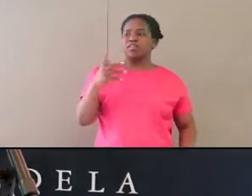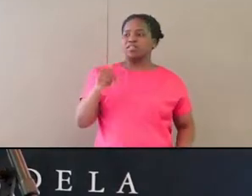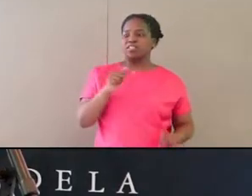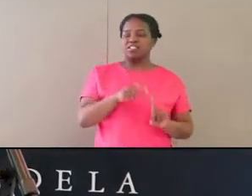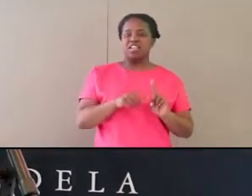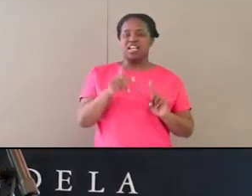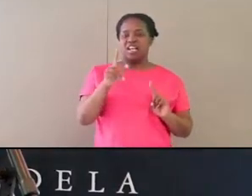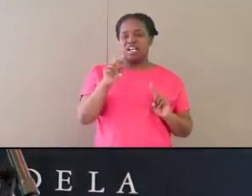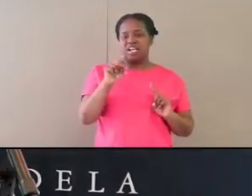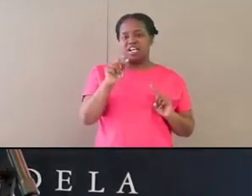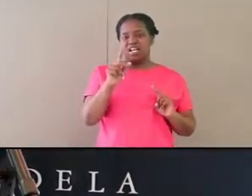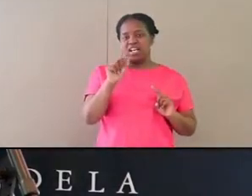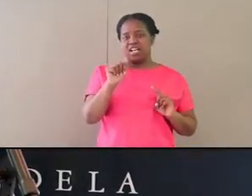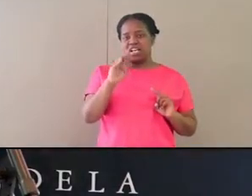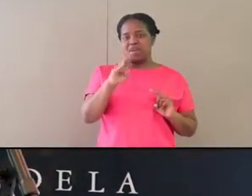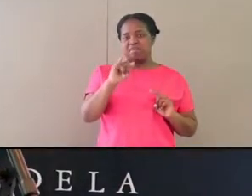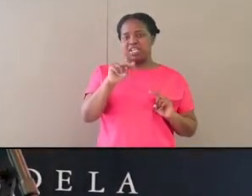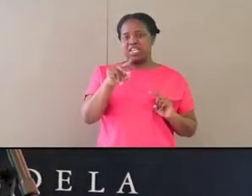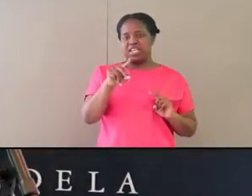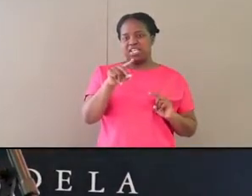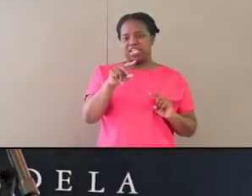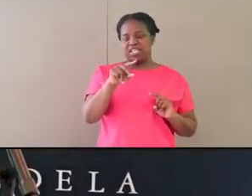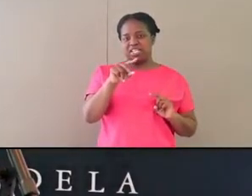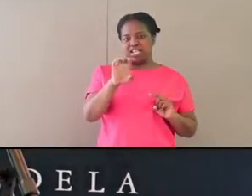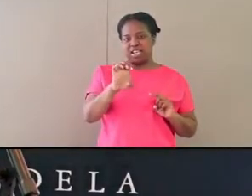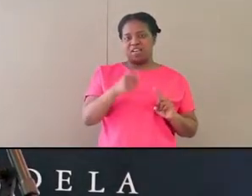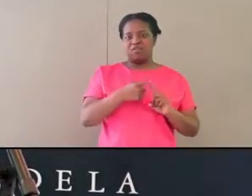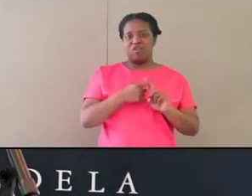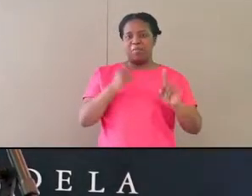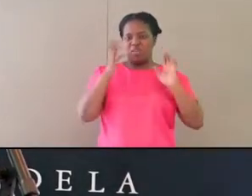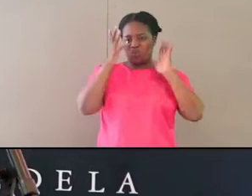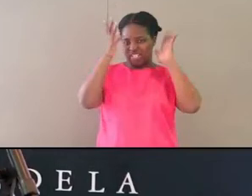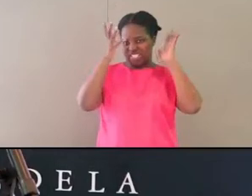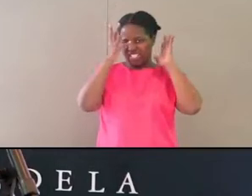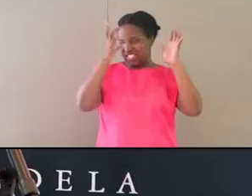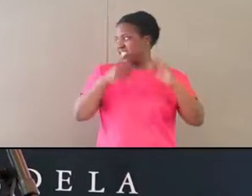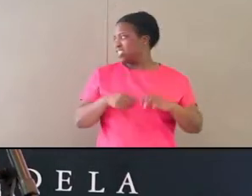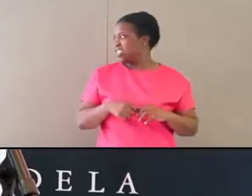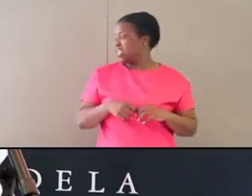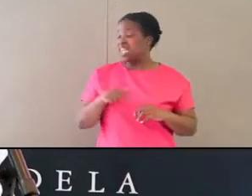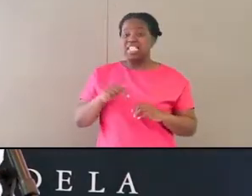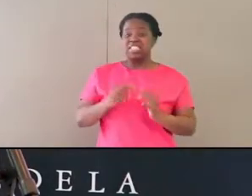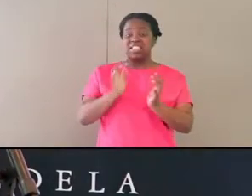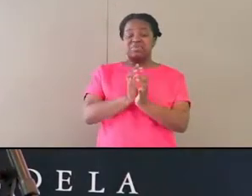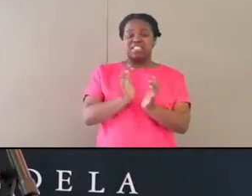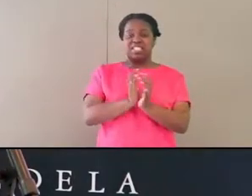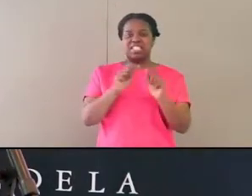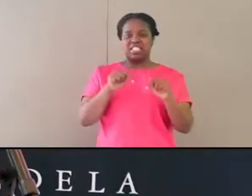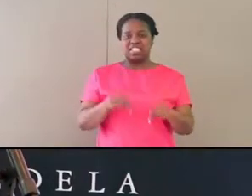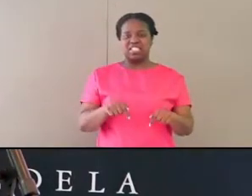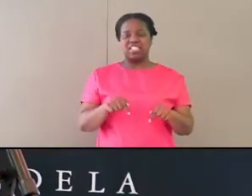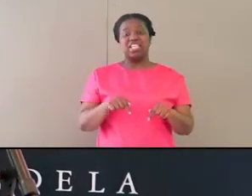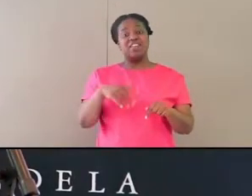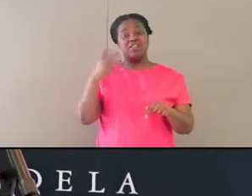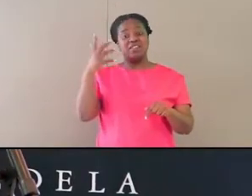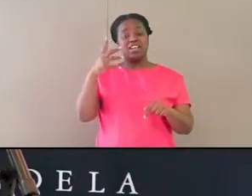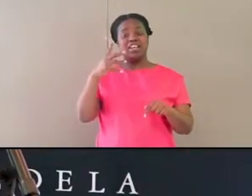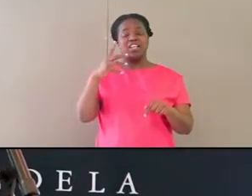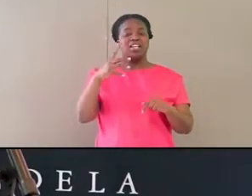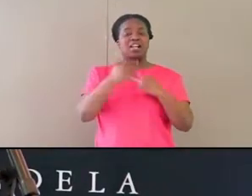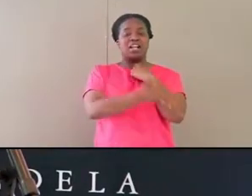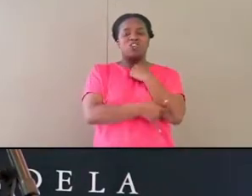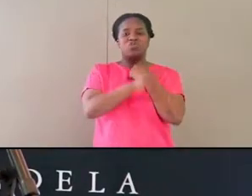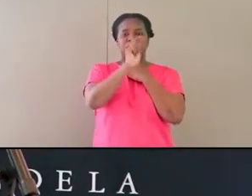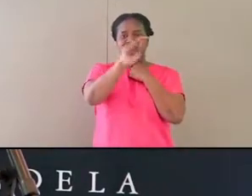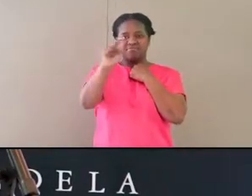Nkabinde from Eswatini to come and by the way this meeting this engagement is being watched even as far as Geneva